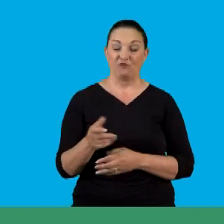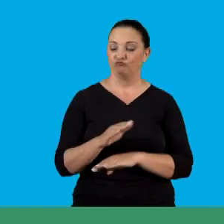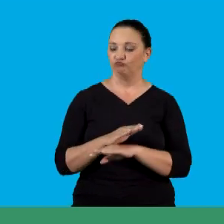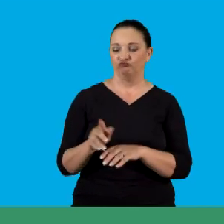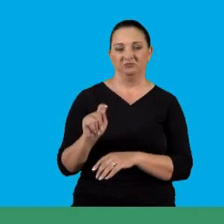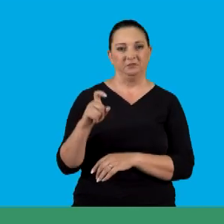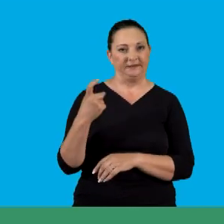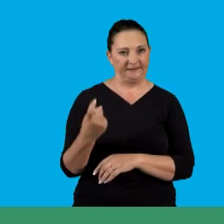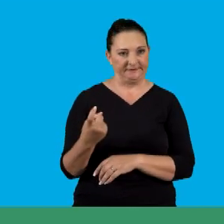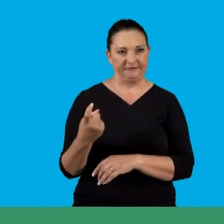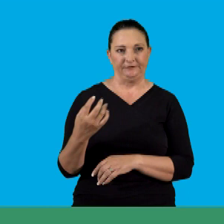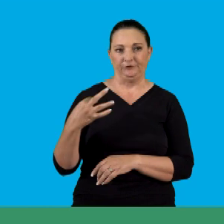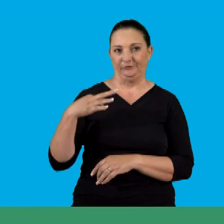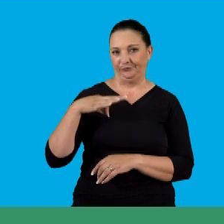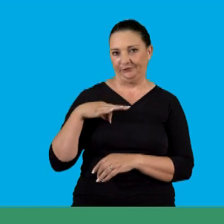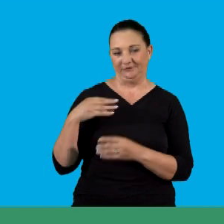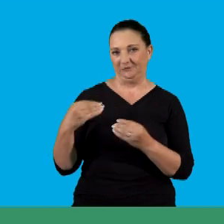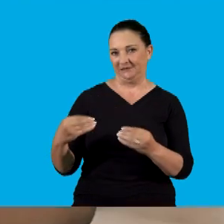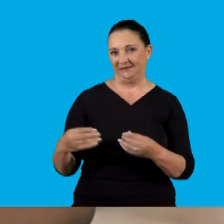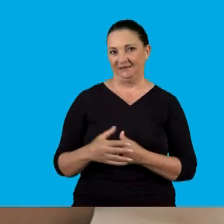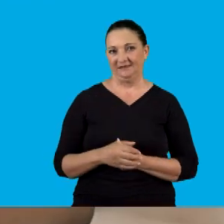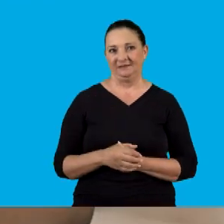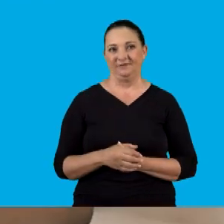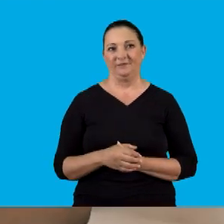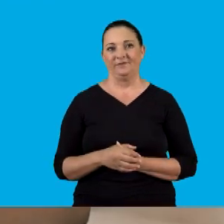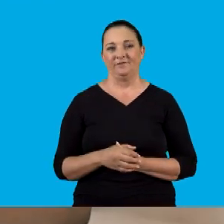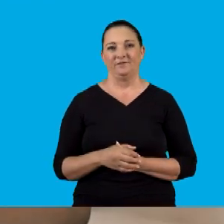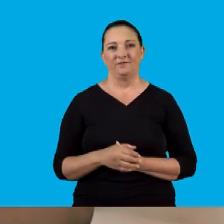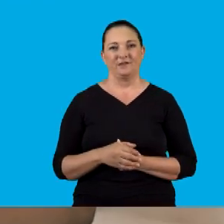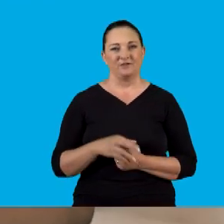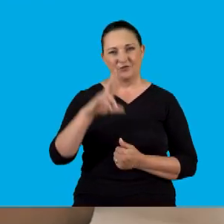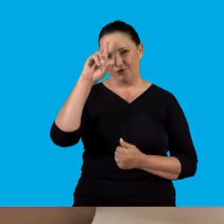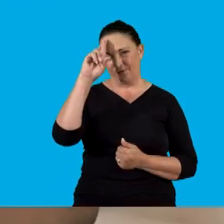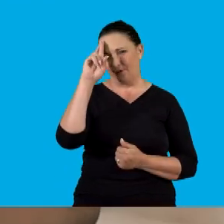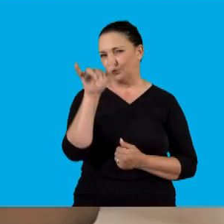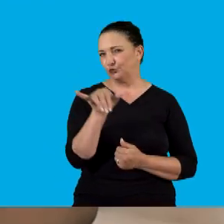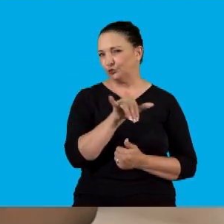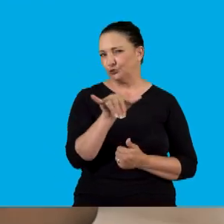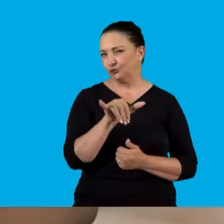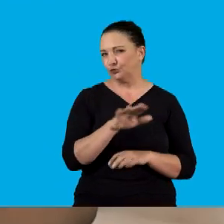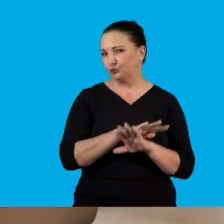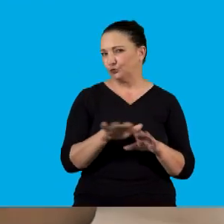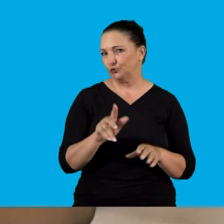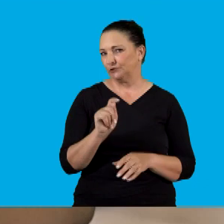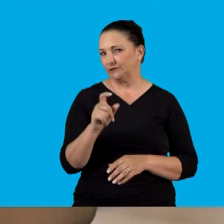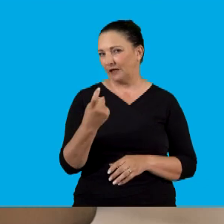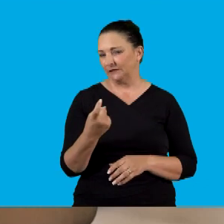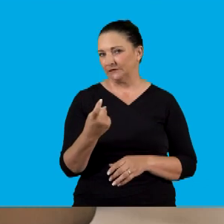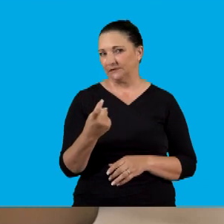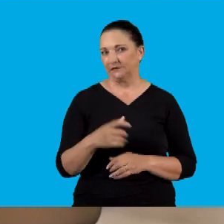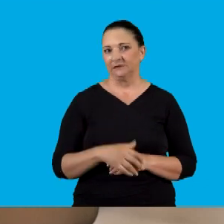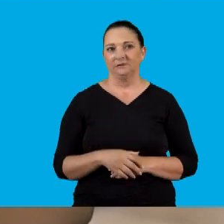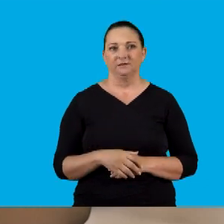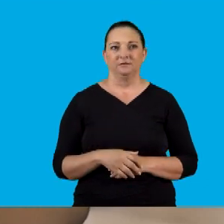the profits of the business. So which sector did we say does not pay tax? And it doesn't pay